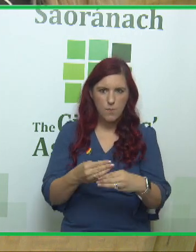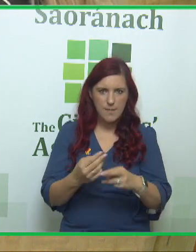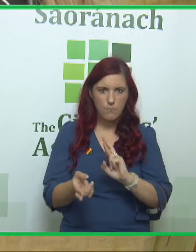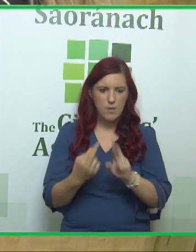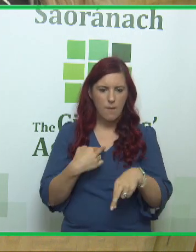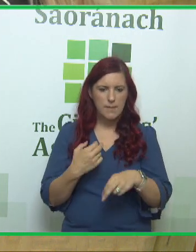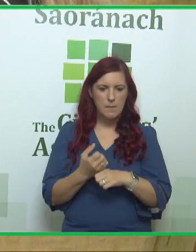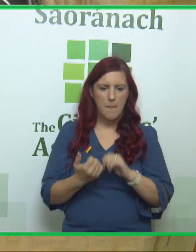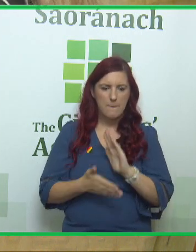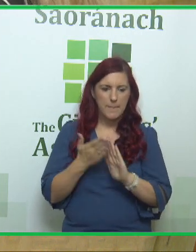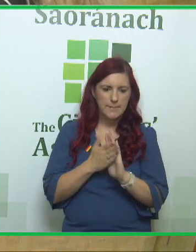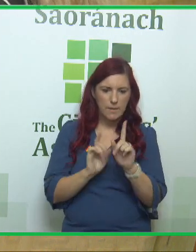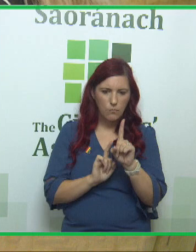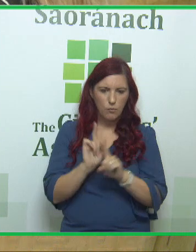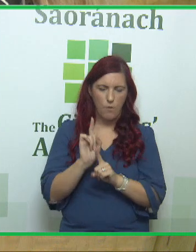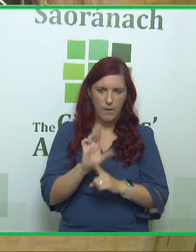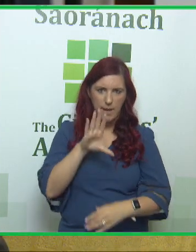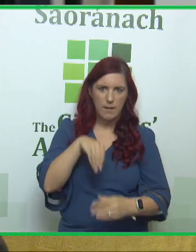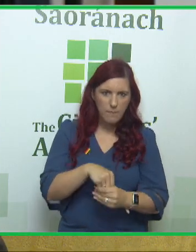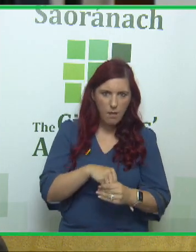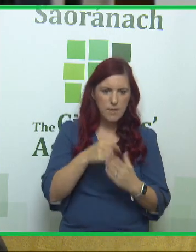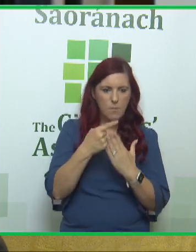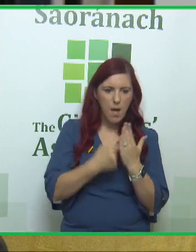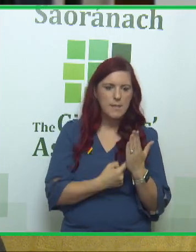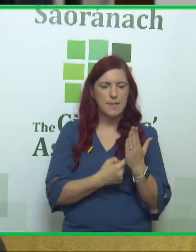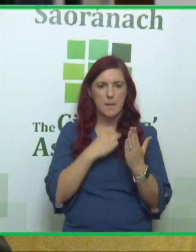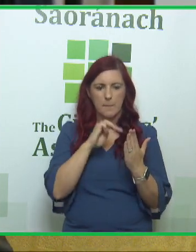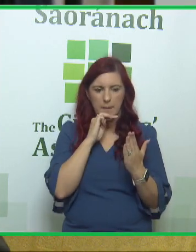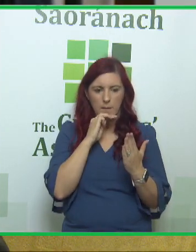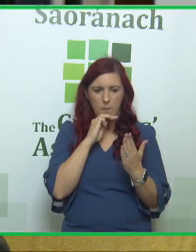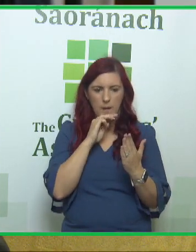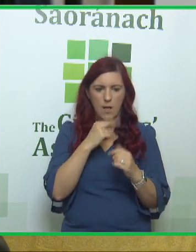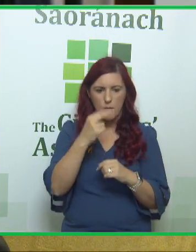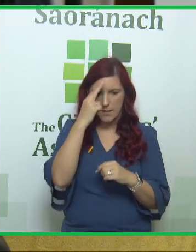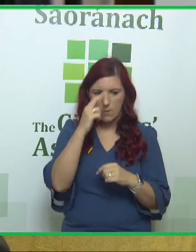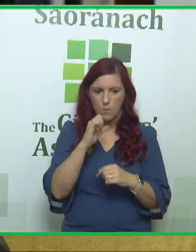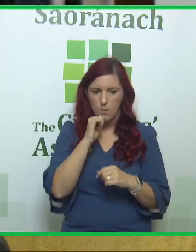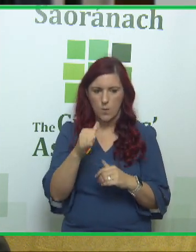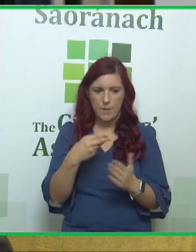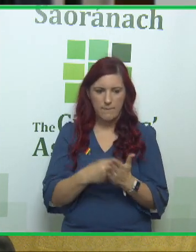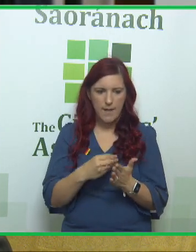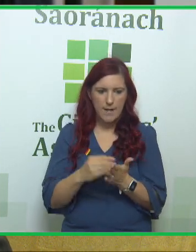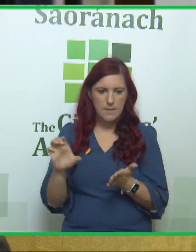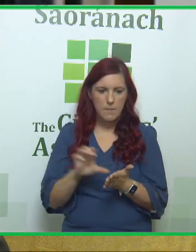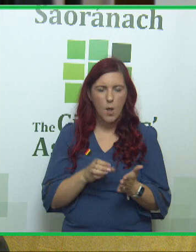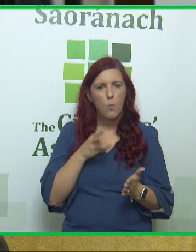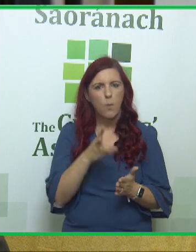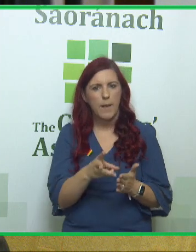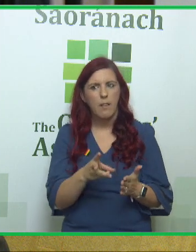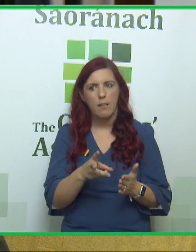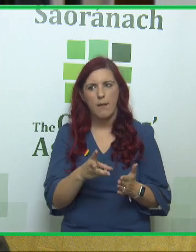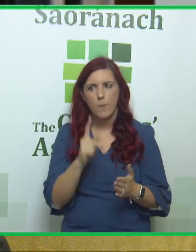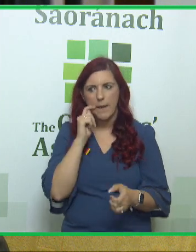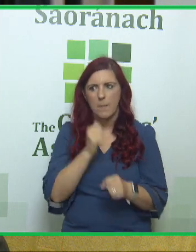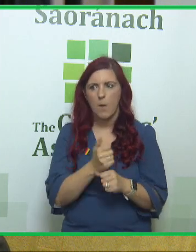building recovery into all policies so that we can, and I get that we don't have finite funds, but it will come back to